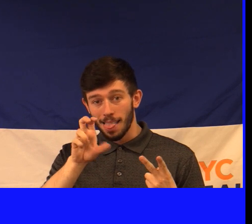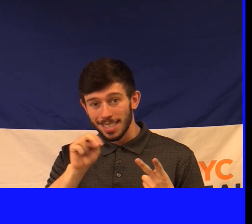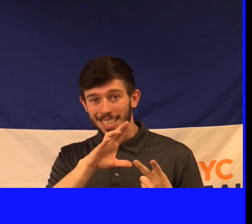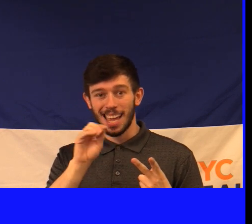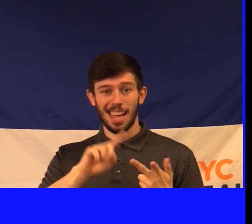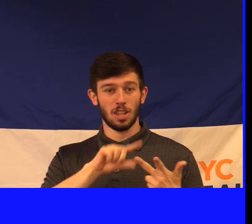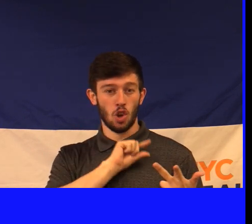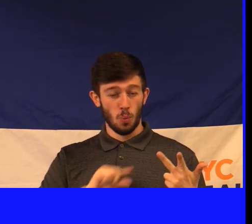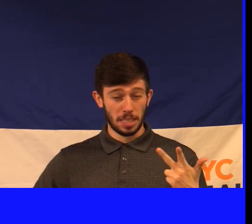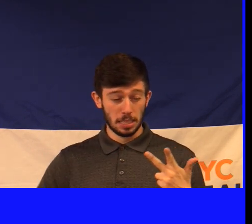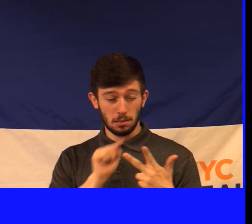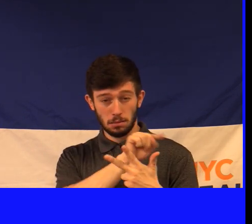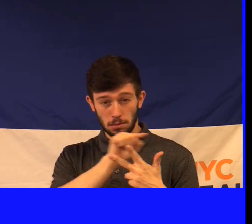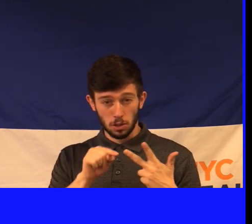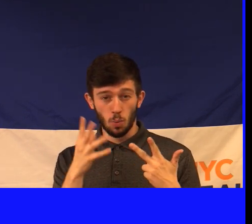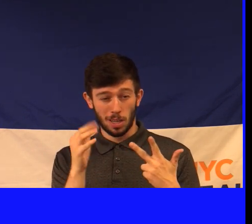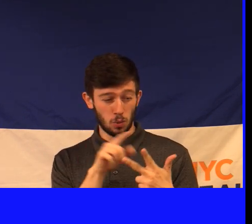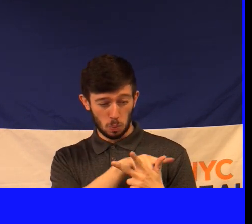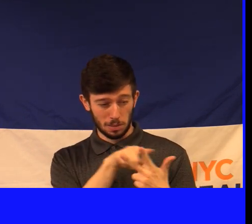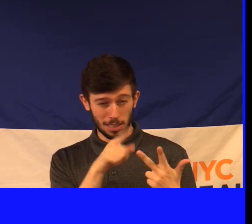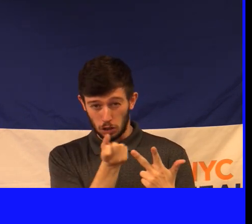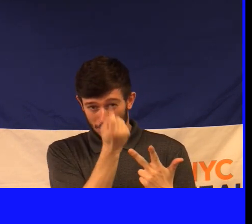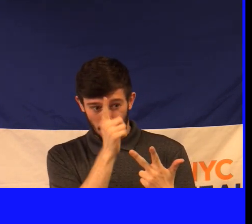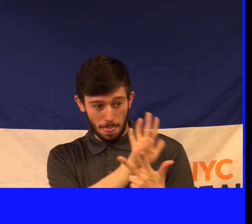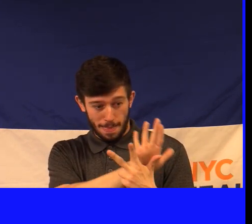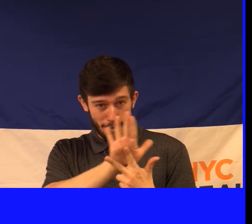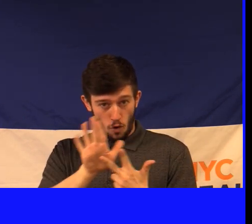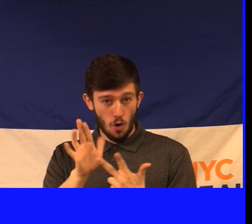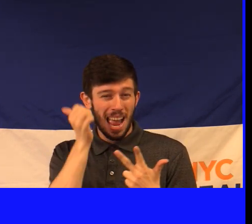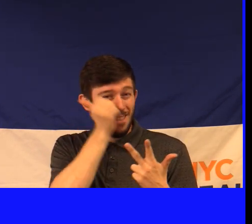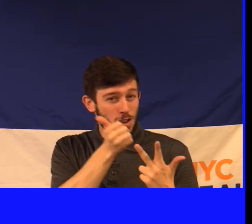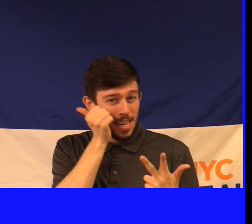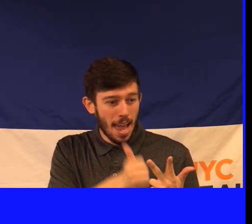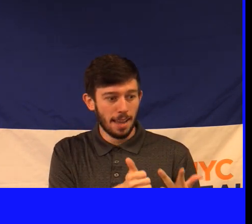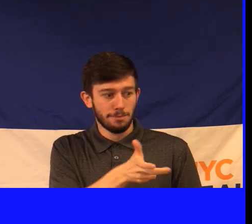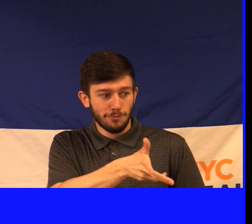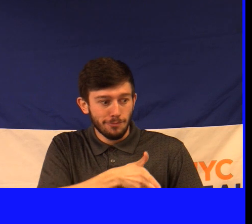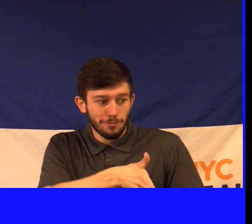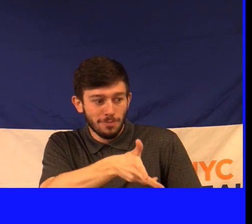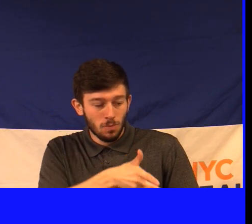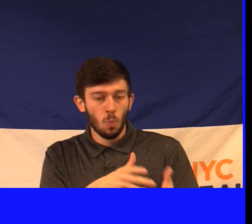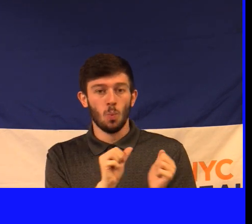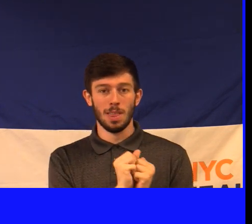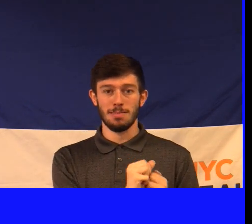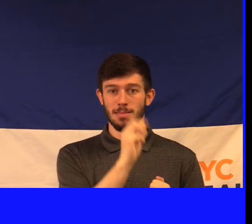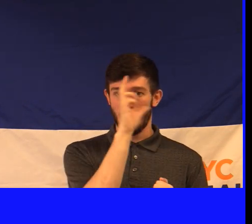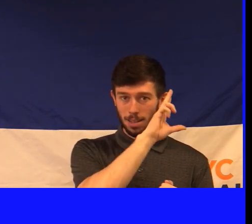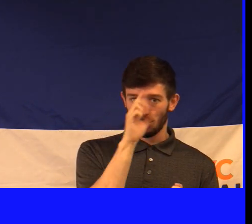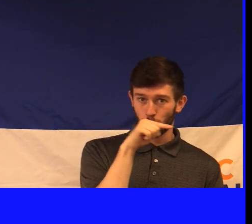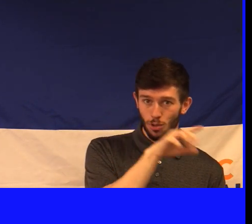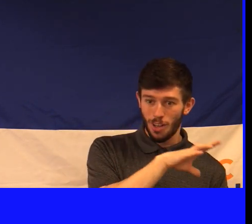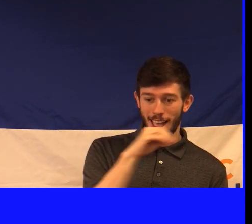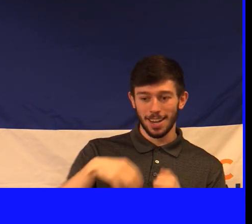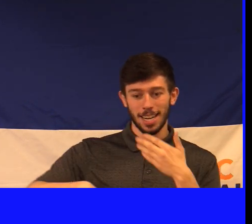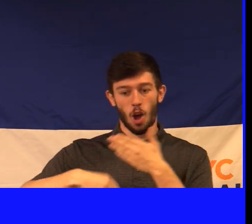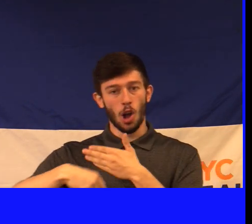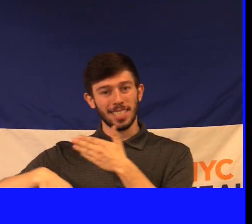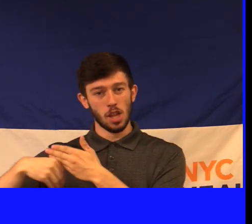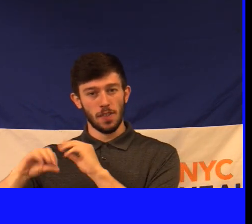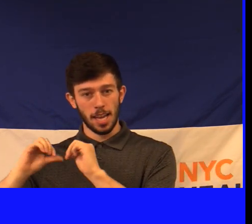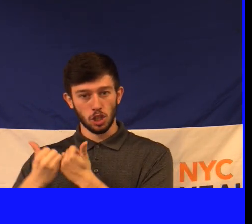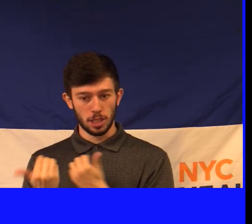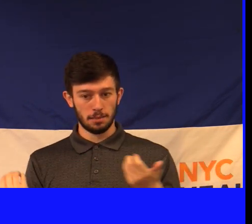Metropolitan, and Queens to understand the day-to-day interaction between the hospitals and